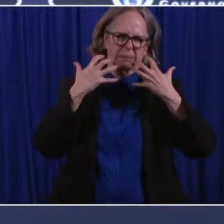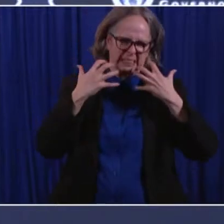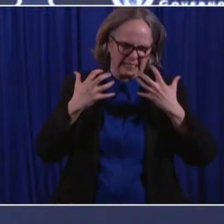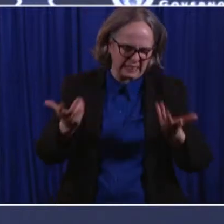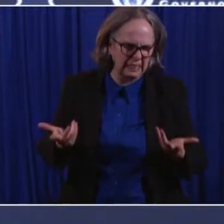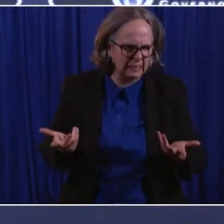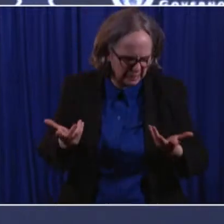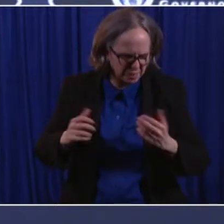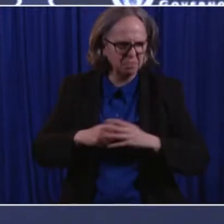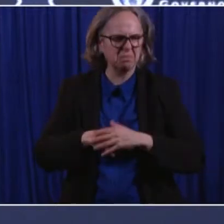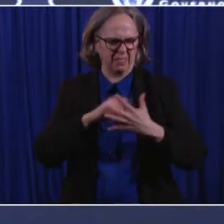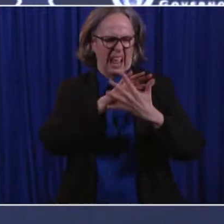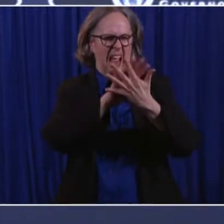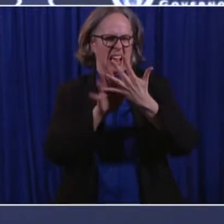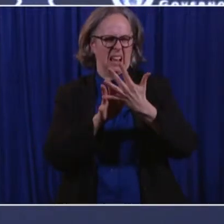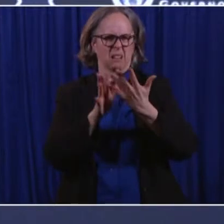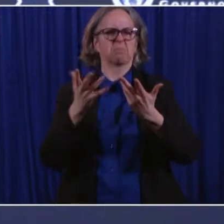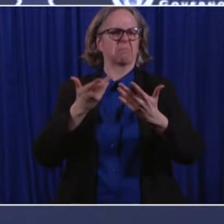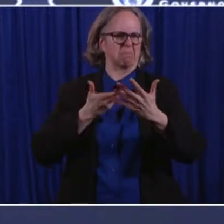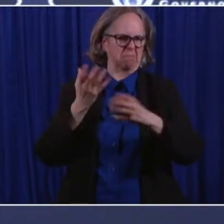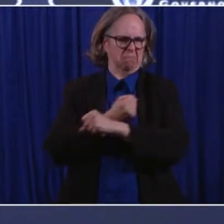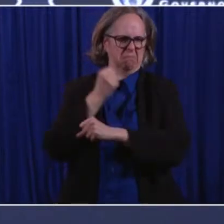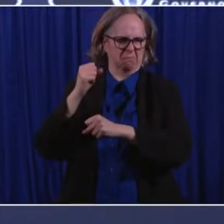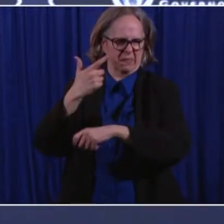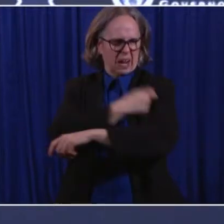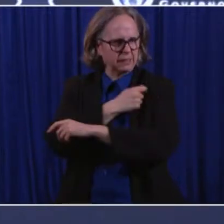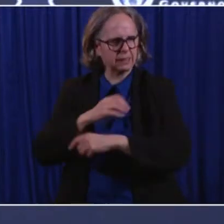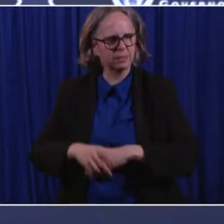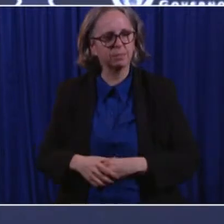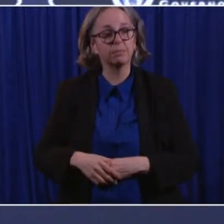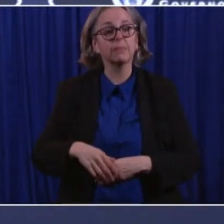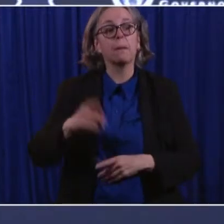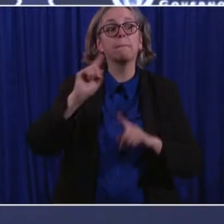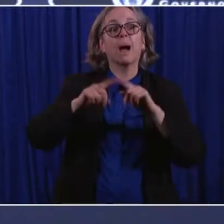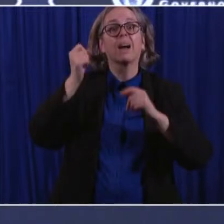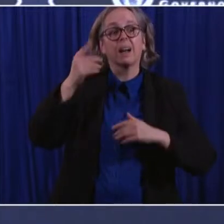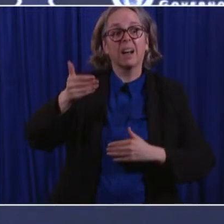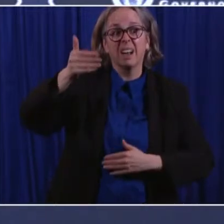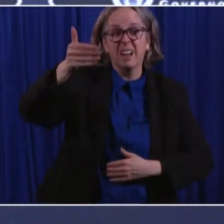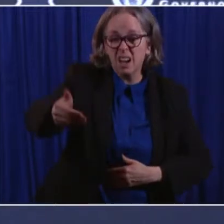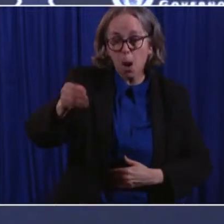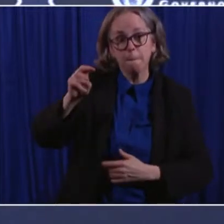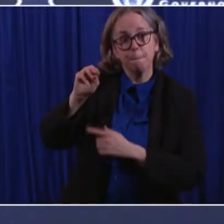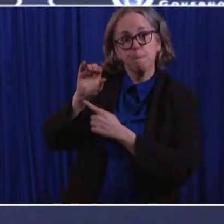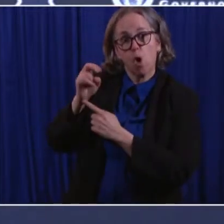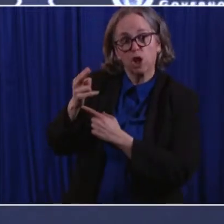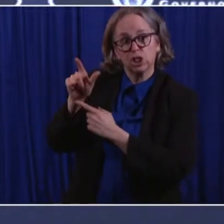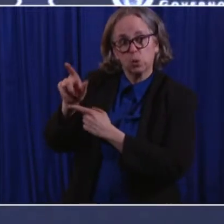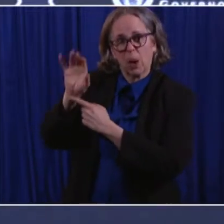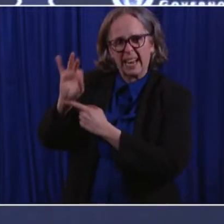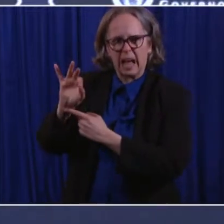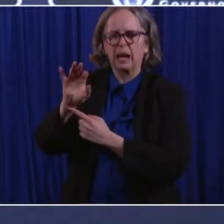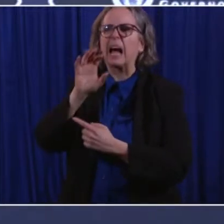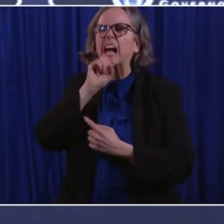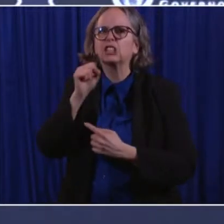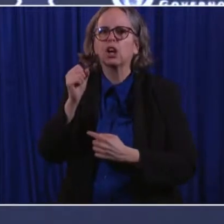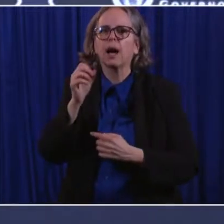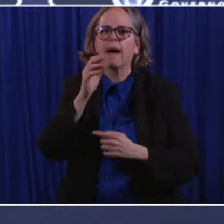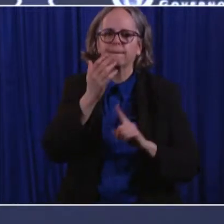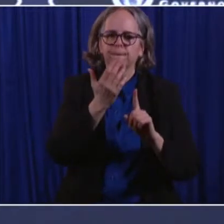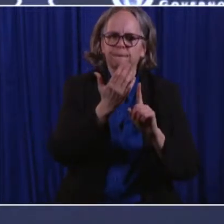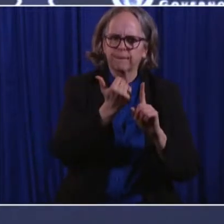eligibility up in Ohio for all Ohioans. 15, anyone older than 15. So that's